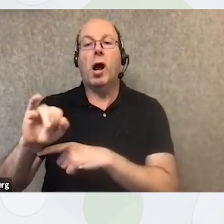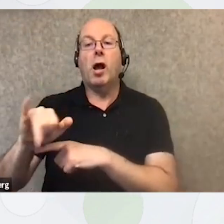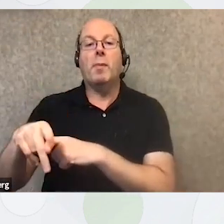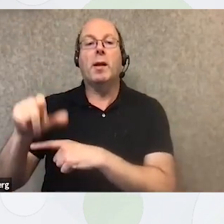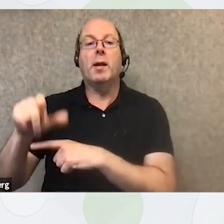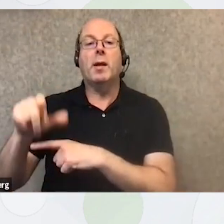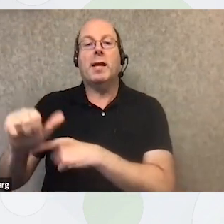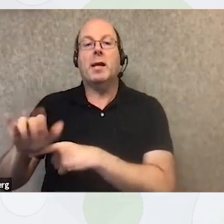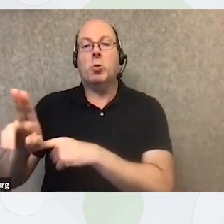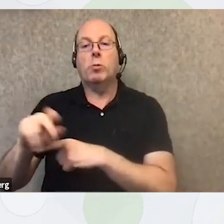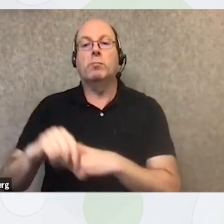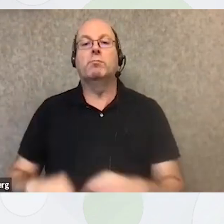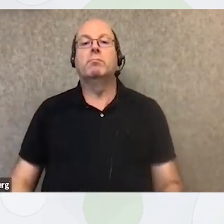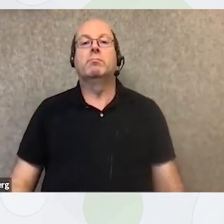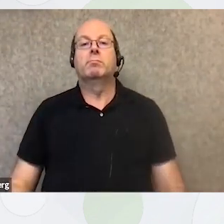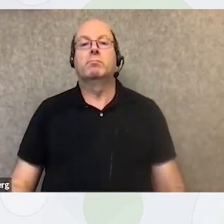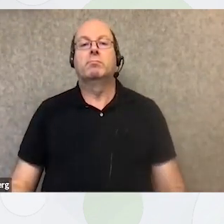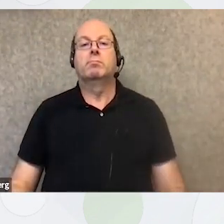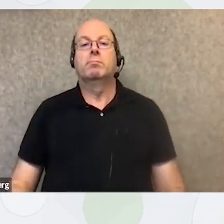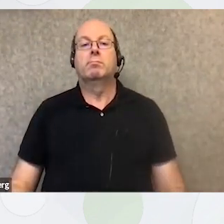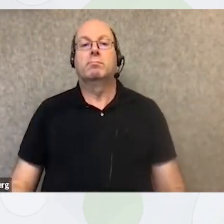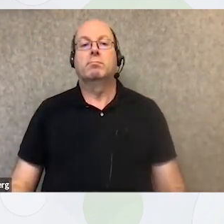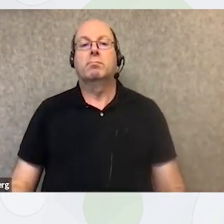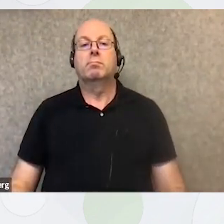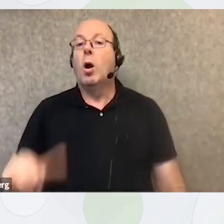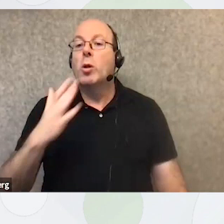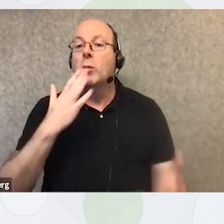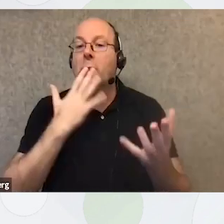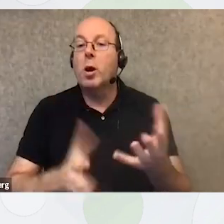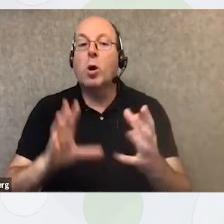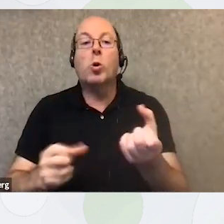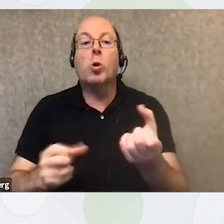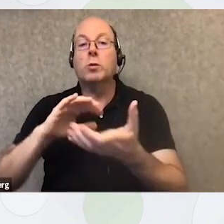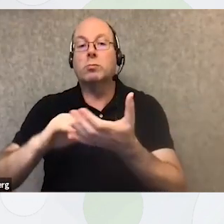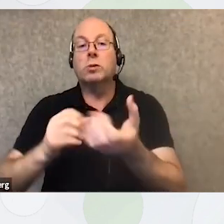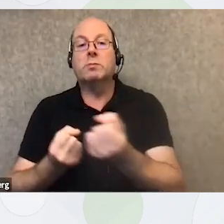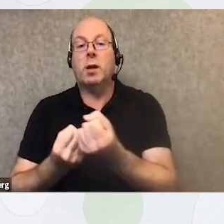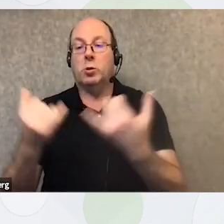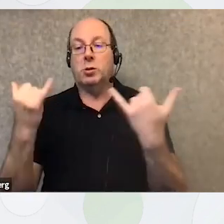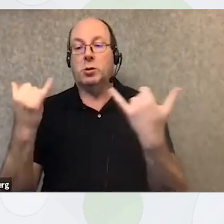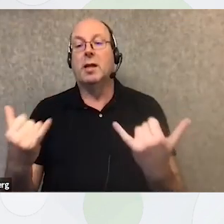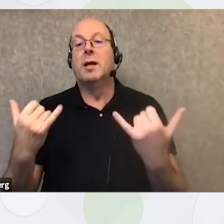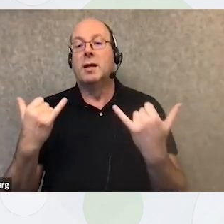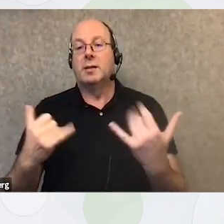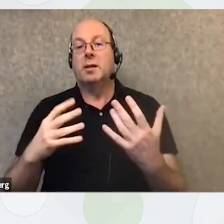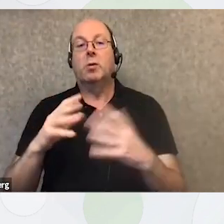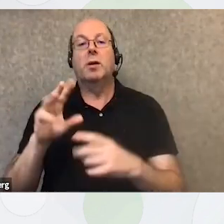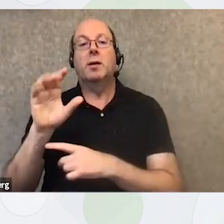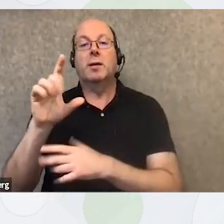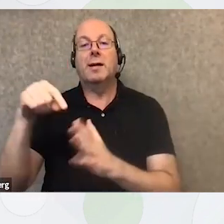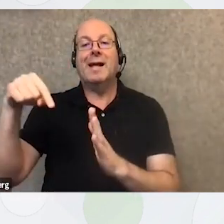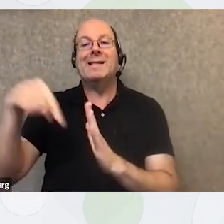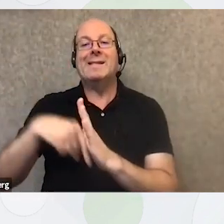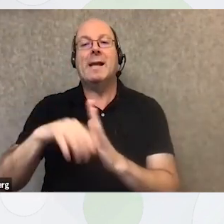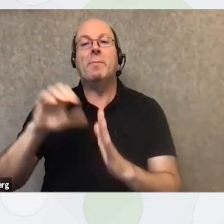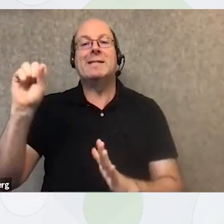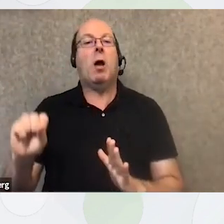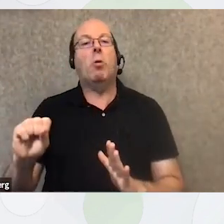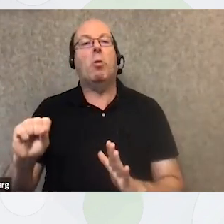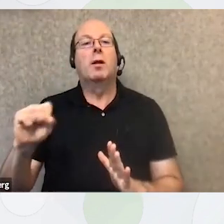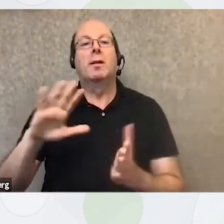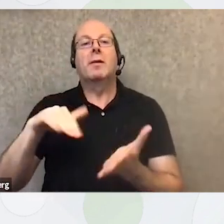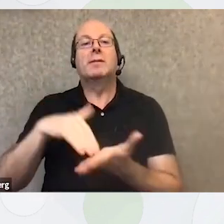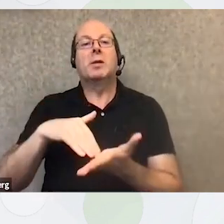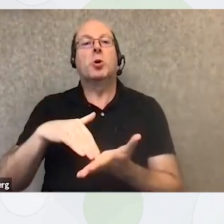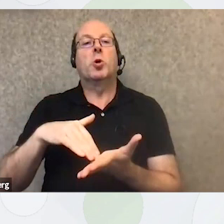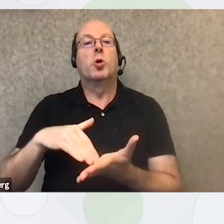arcipc@uab.edu. We would like to thank our co-sponsors for today's webinar, the Deep South Center for Occupational Health and Safety,